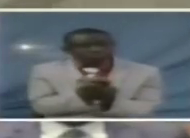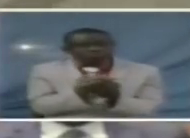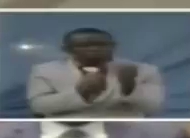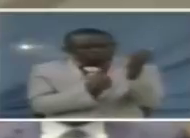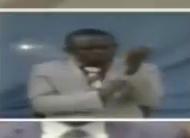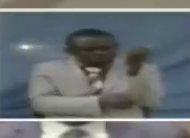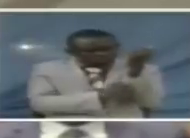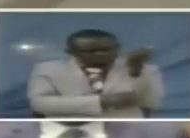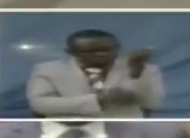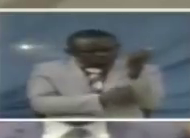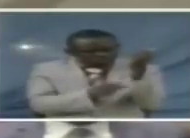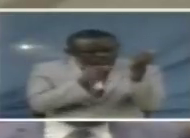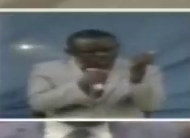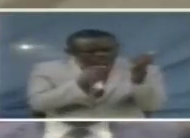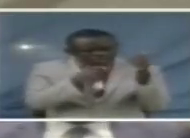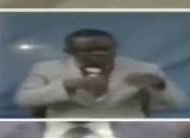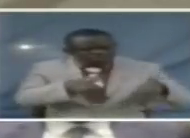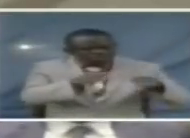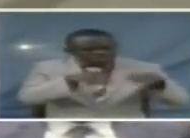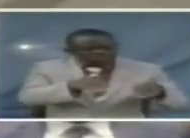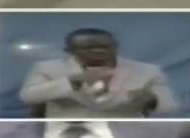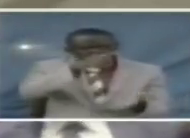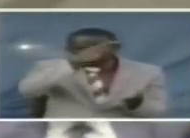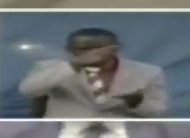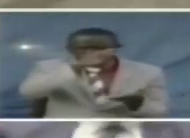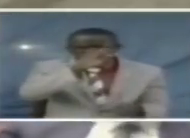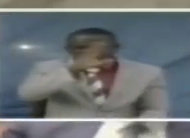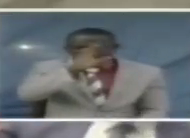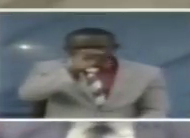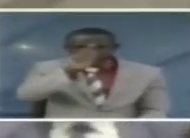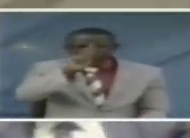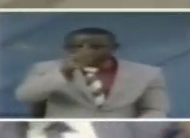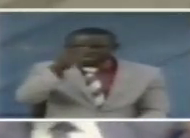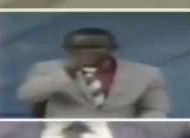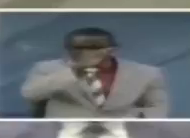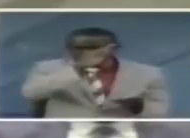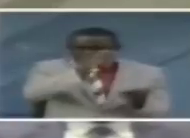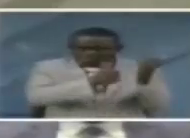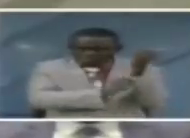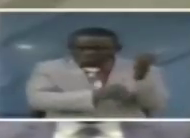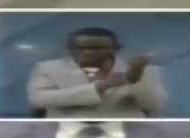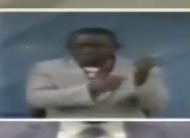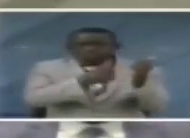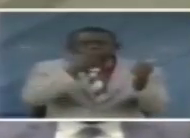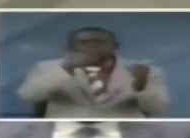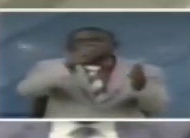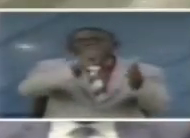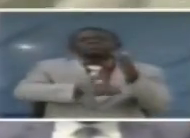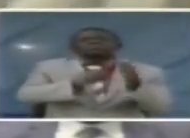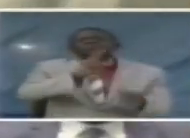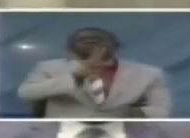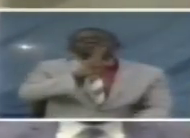Fund, I propose to introduce an excise duty of 2 kwacha